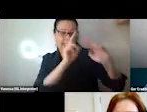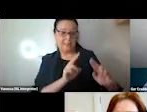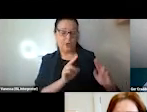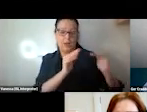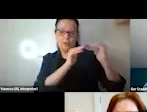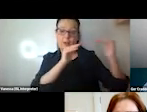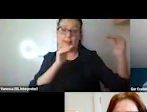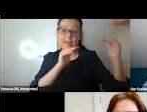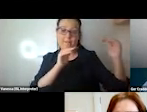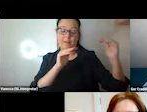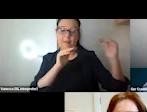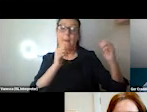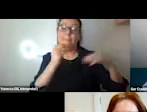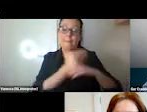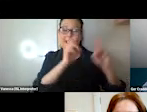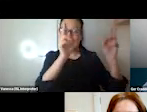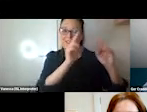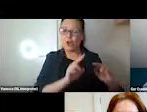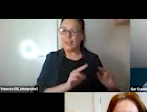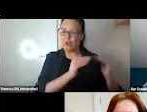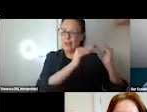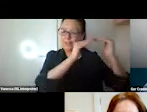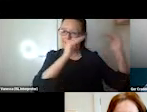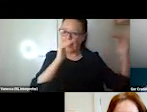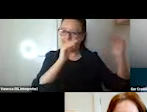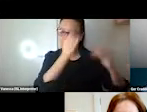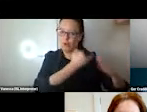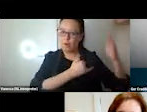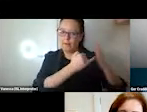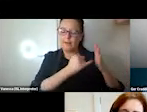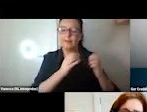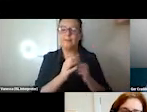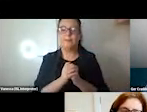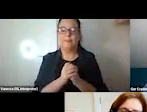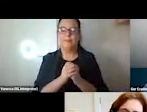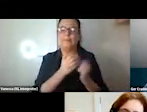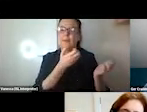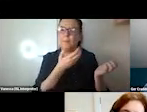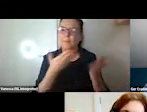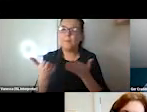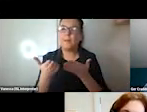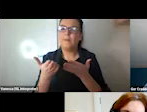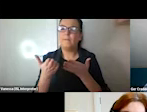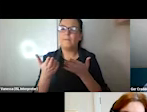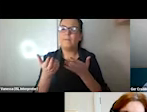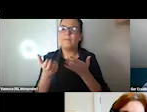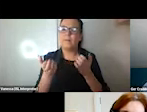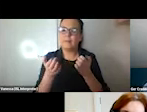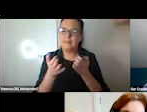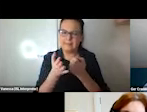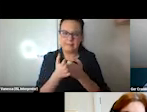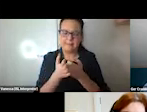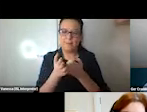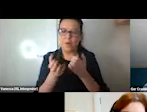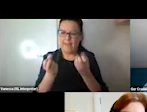Standards Organization that provides for common and repeated use. So it has rules, guidelines,